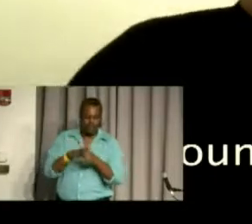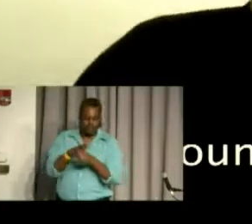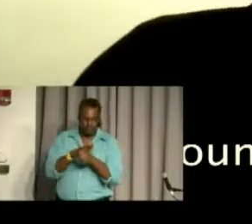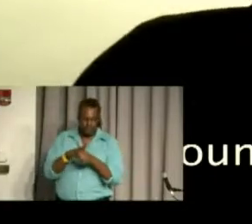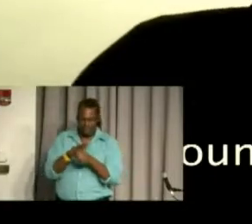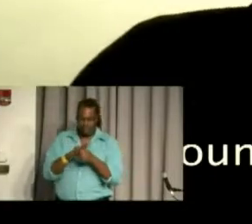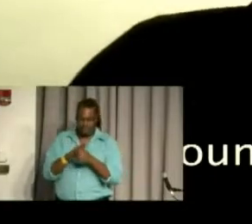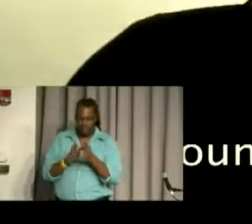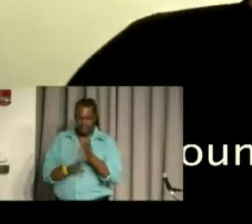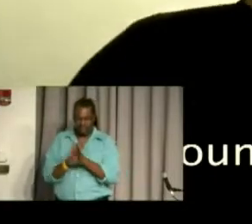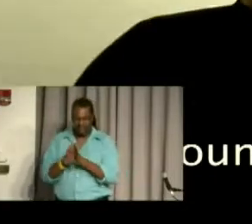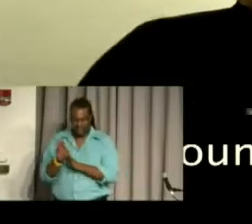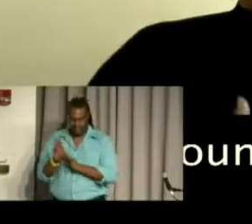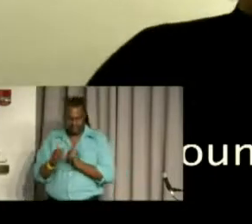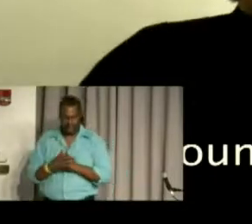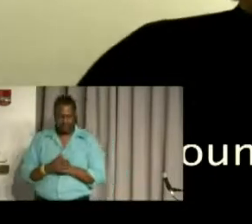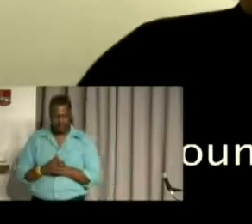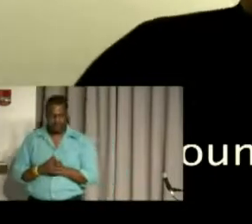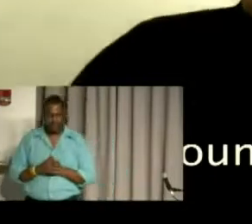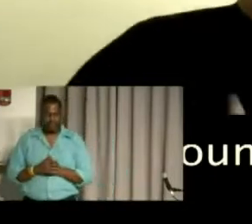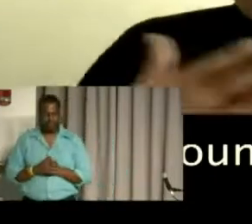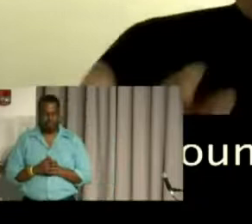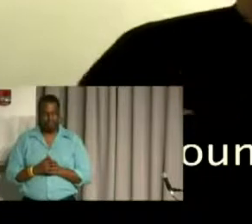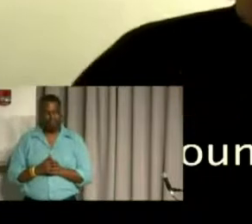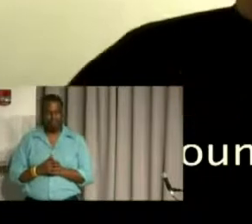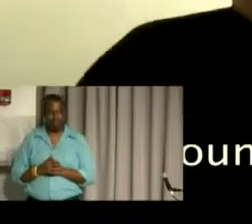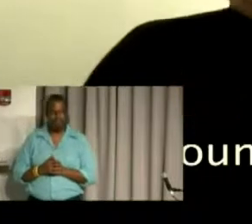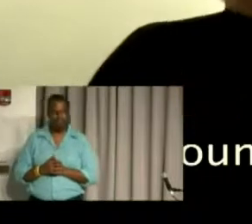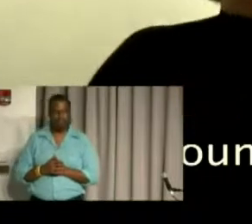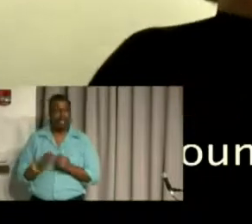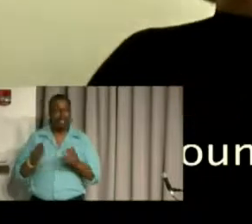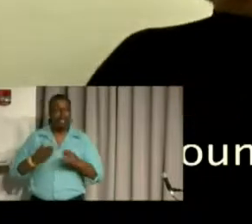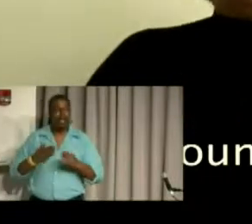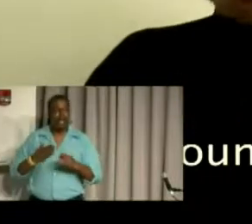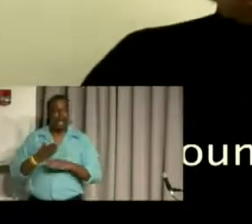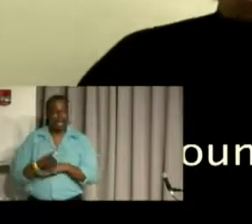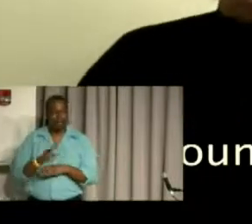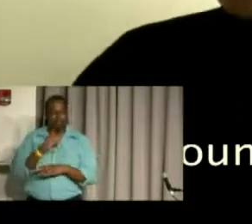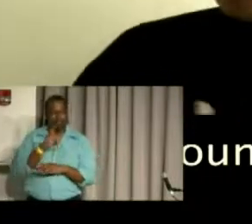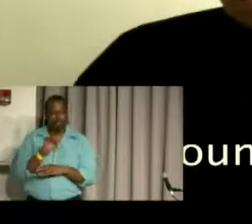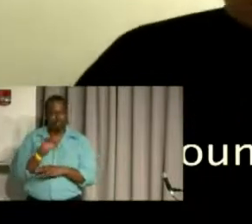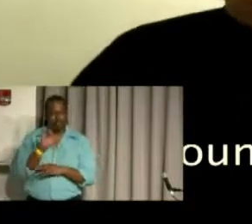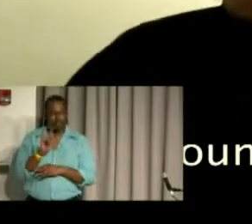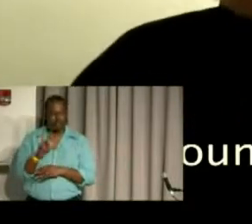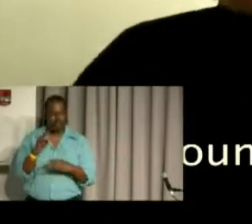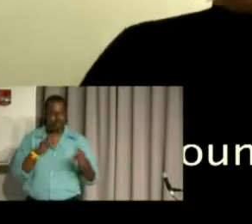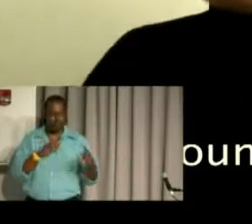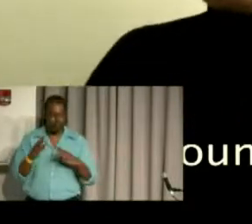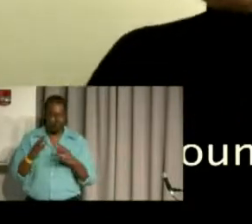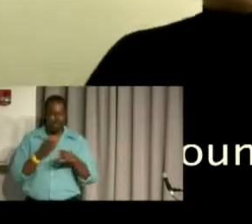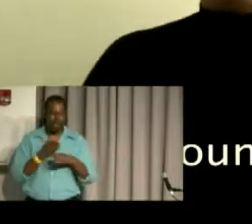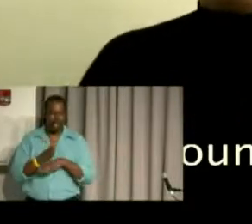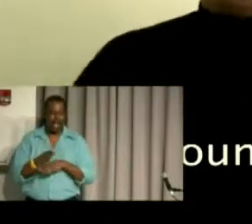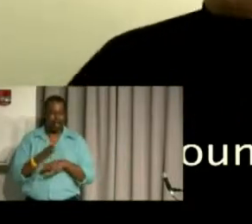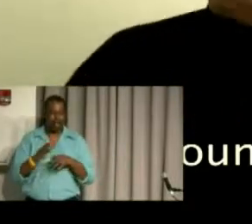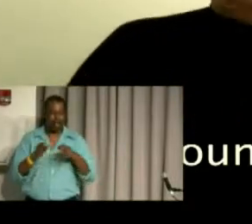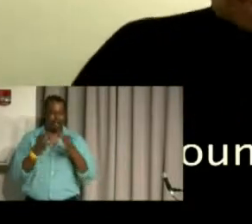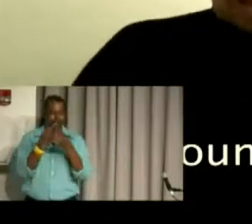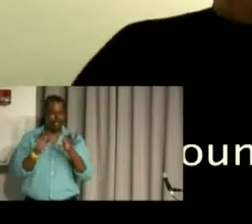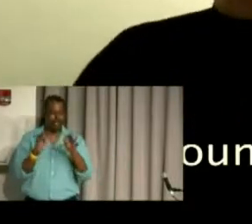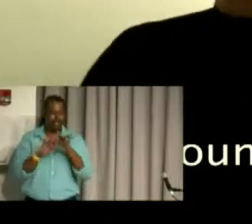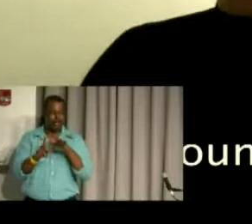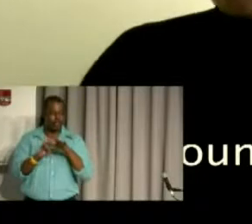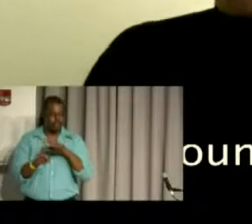historically. So, you know, in the aftermath of the Civil War, after emancipation, small majority